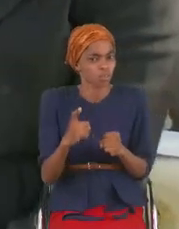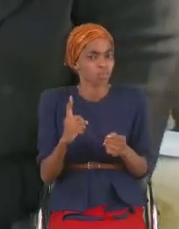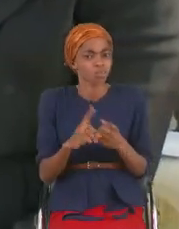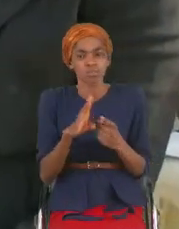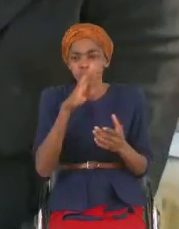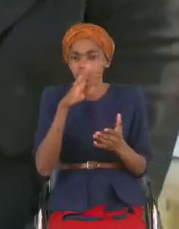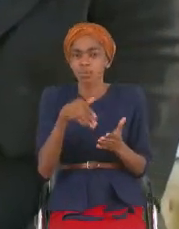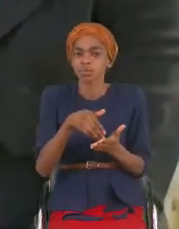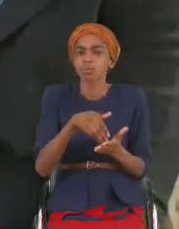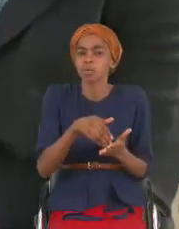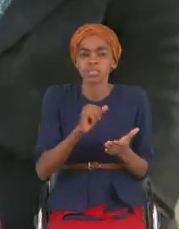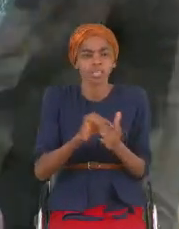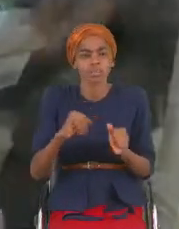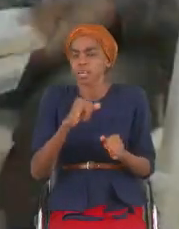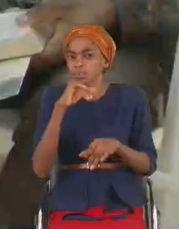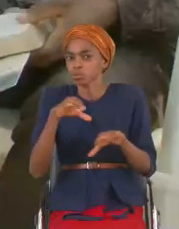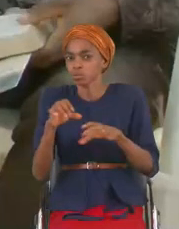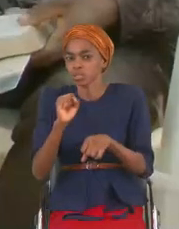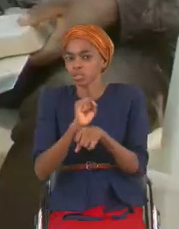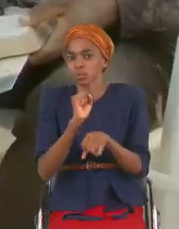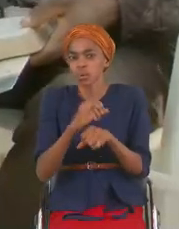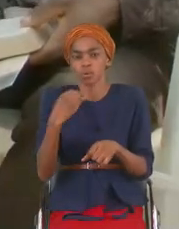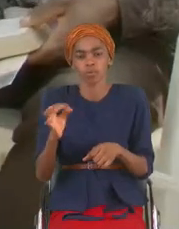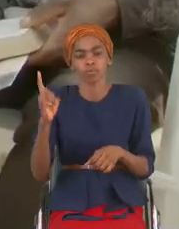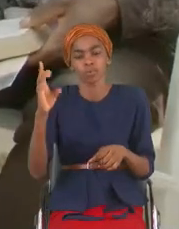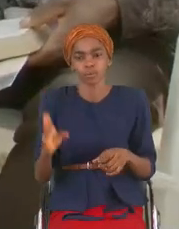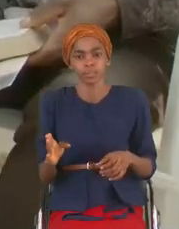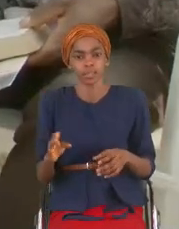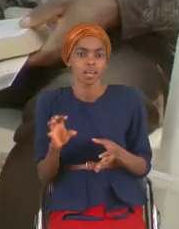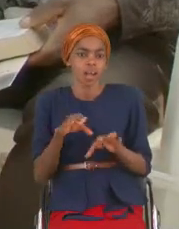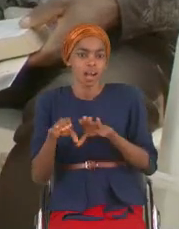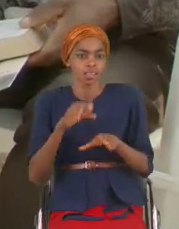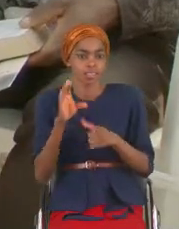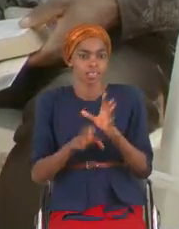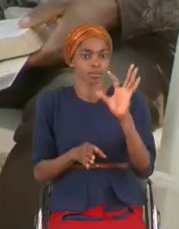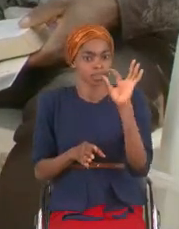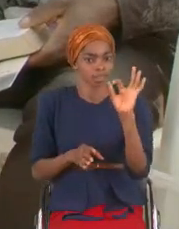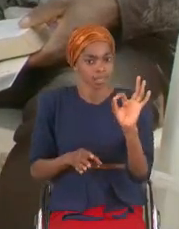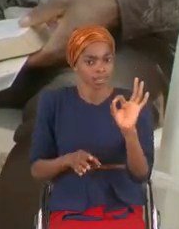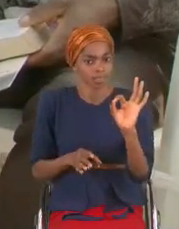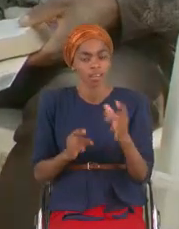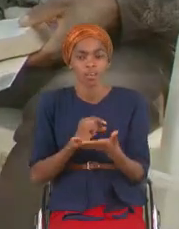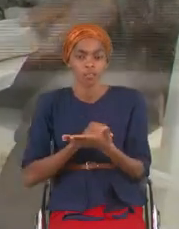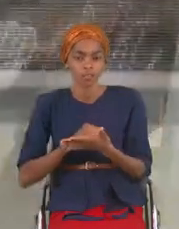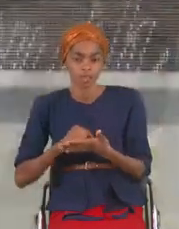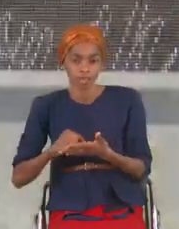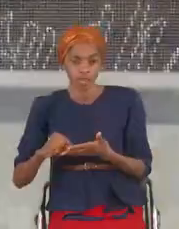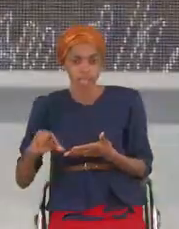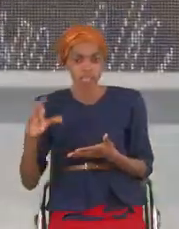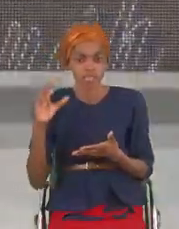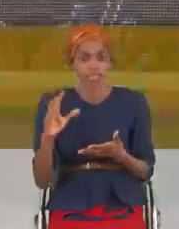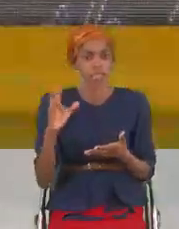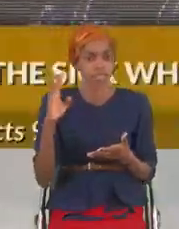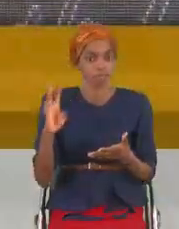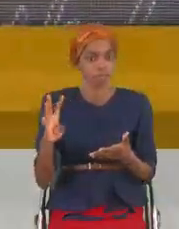incapacitated, that you couldn't do the work of God. Look at Acts chapter 9. We're looking at verse